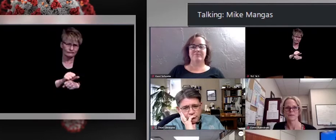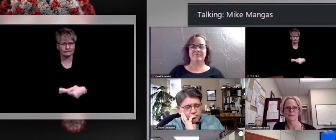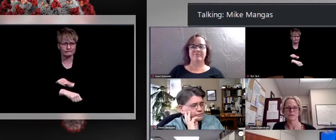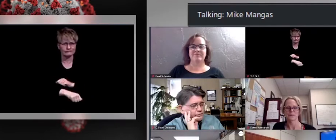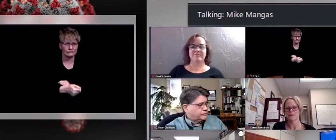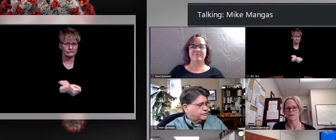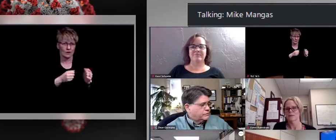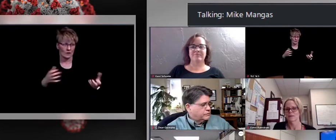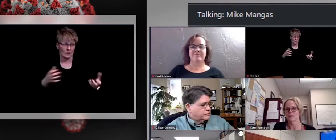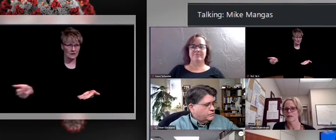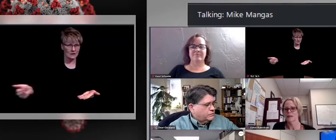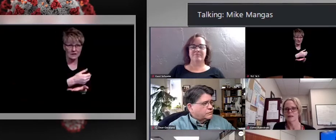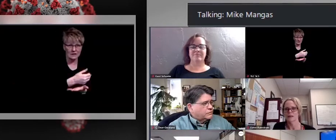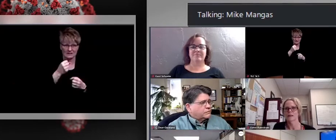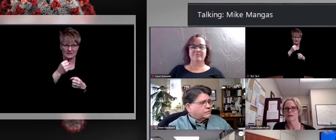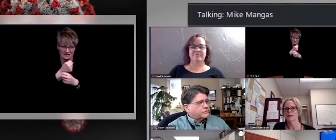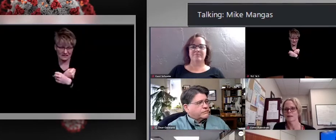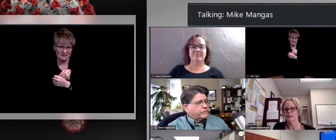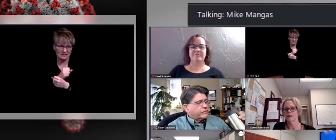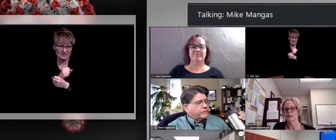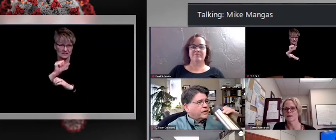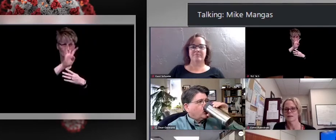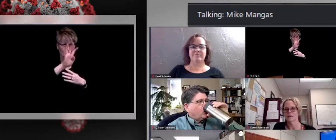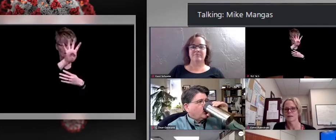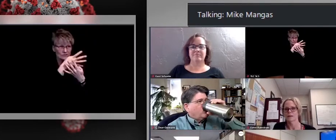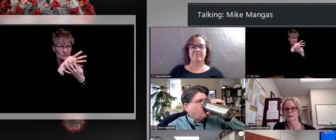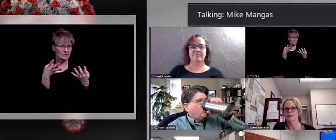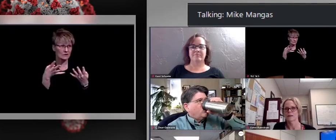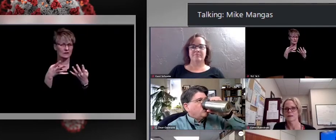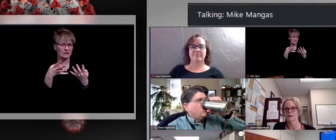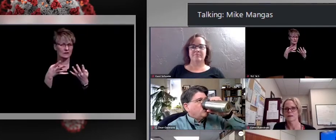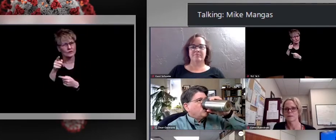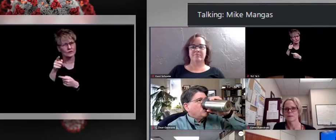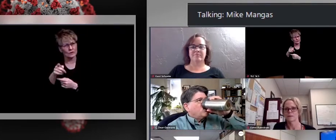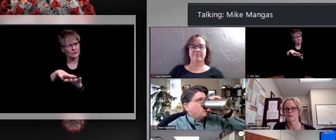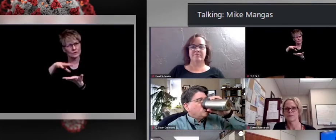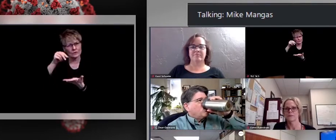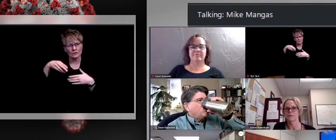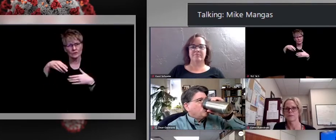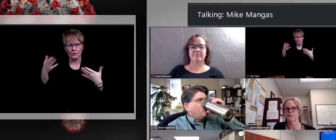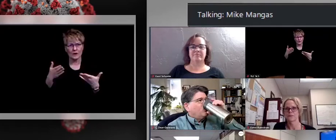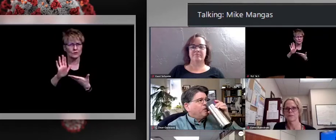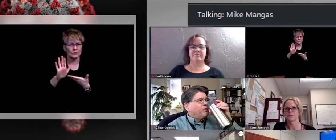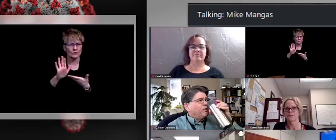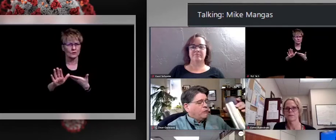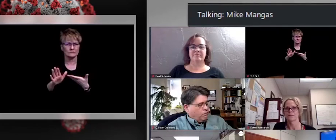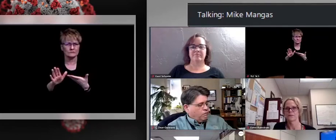meeting yesterday. What did you learn through all that, Robin? What have we found out?